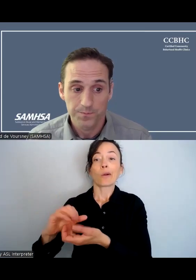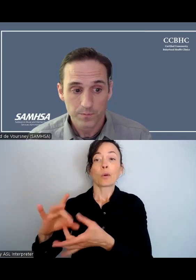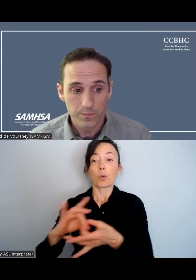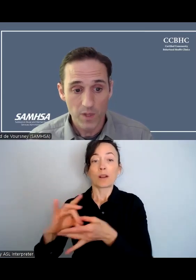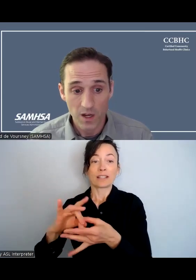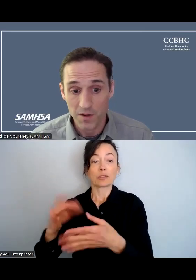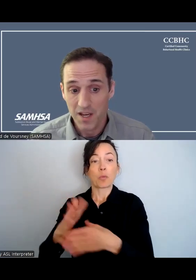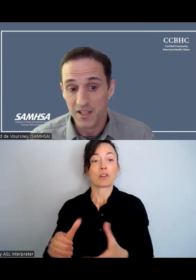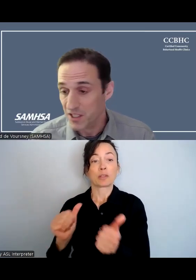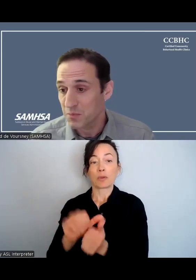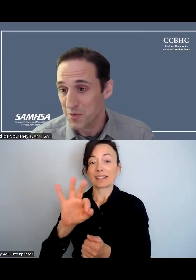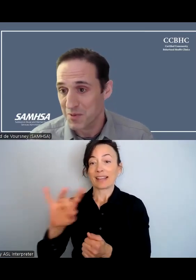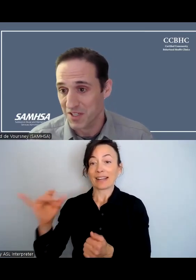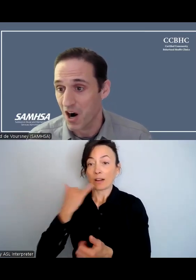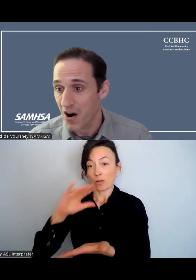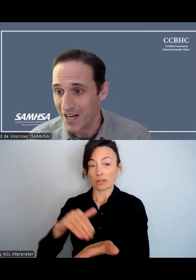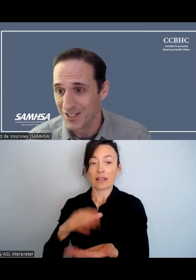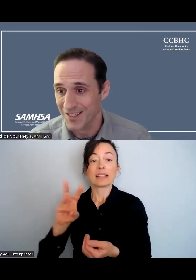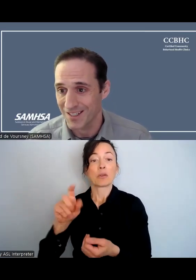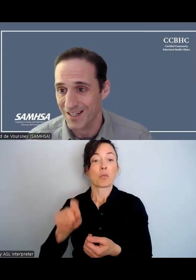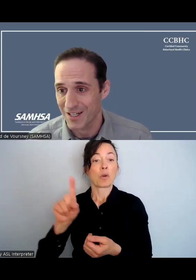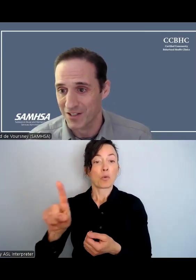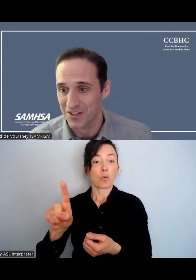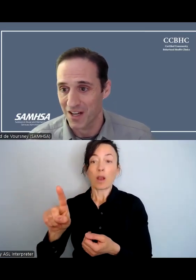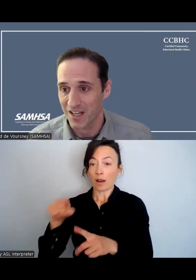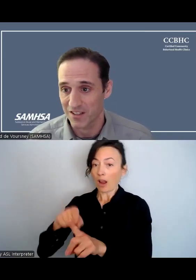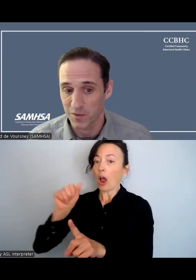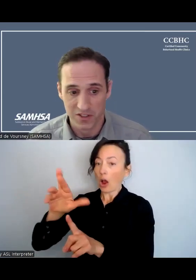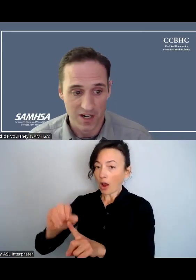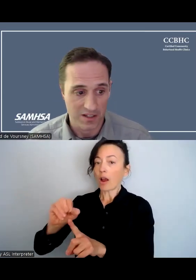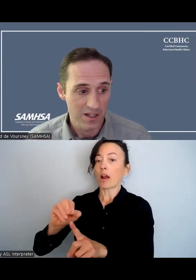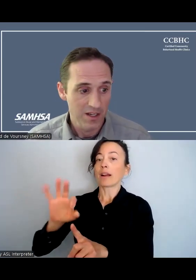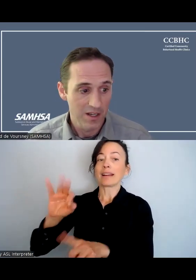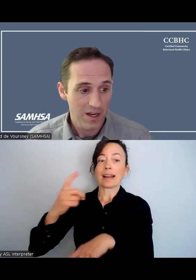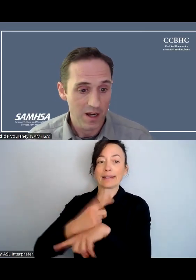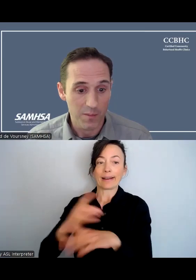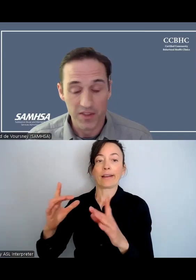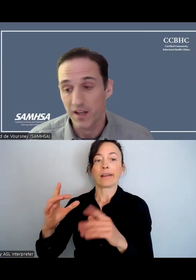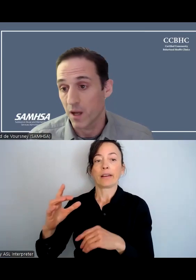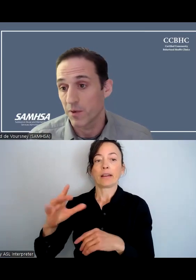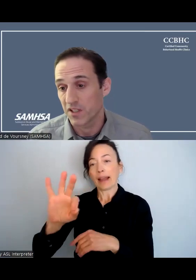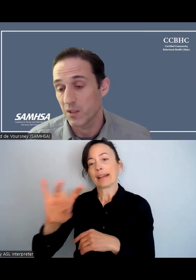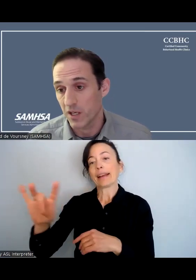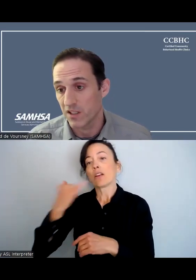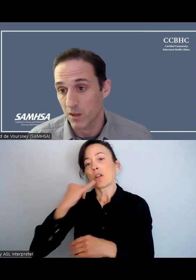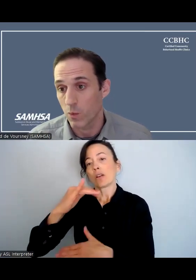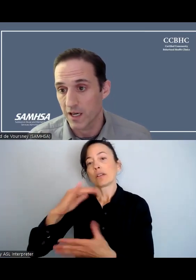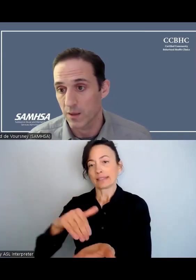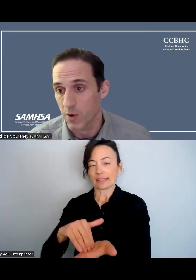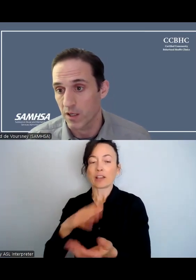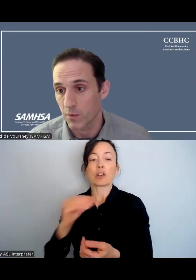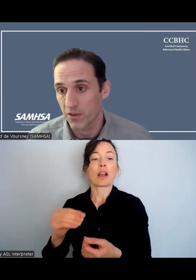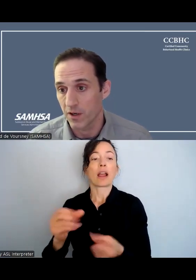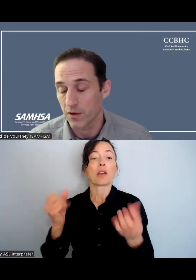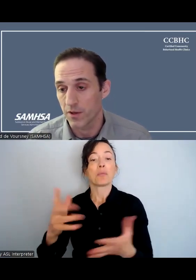center. And 6.1% are actually a 988 crisis contact center, which is great. And then a number of CCBHCs are working